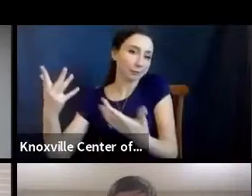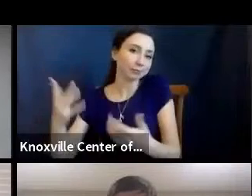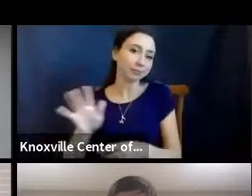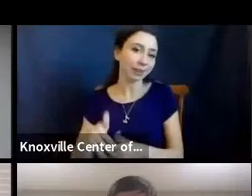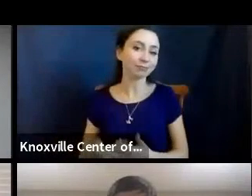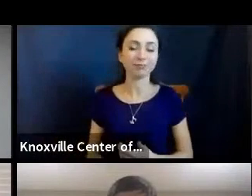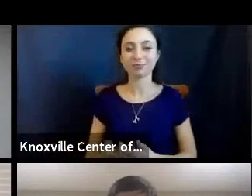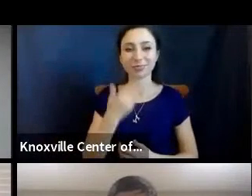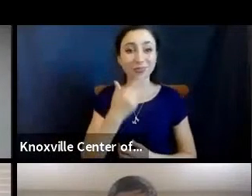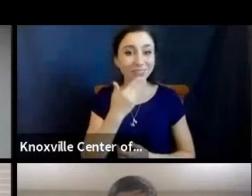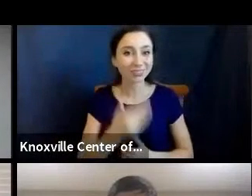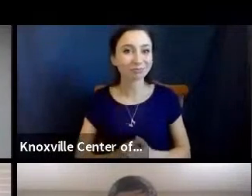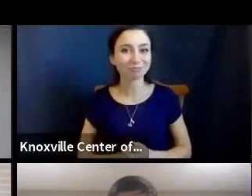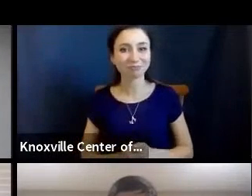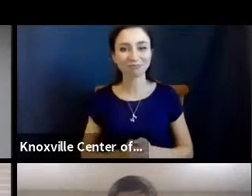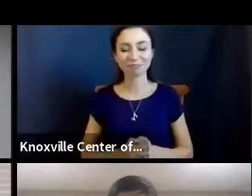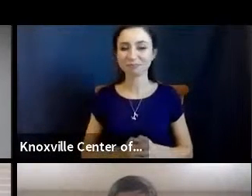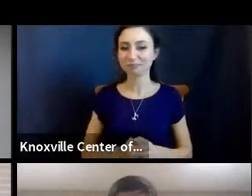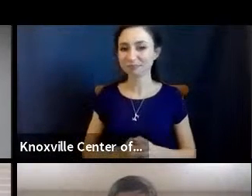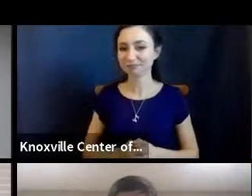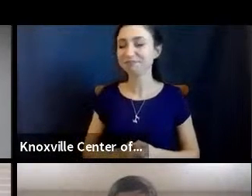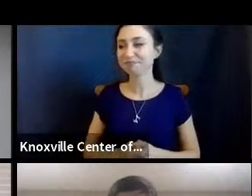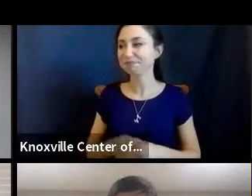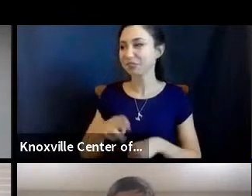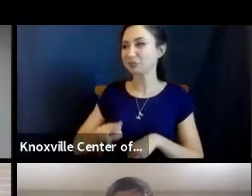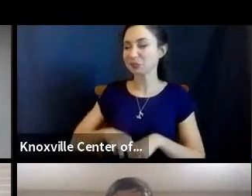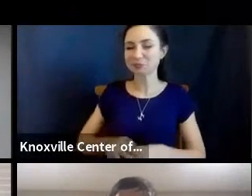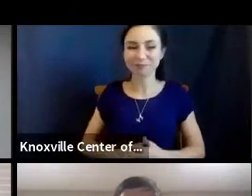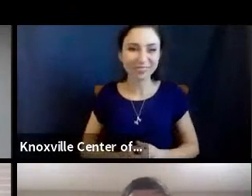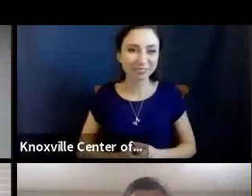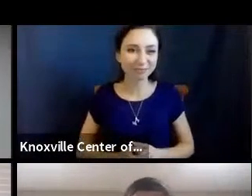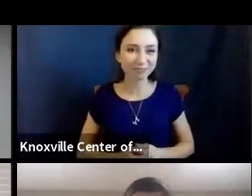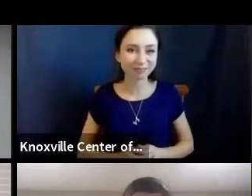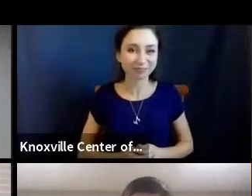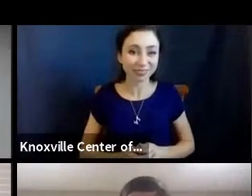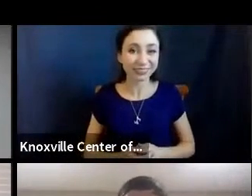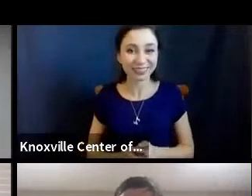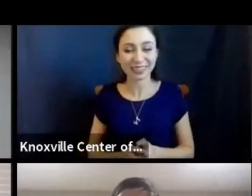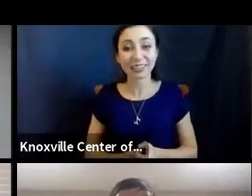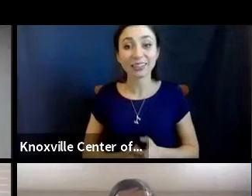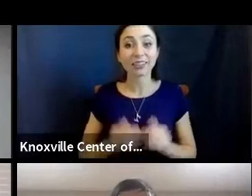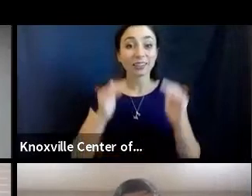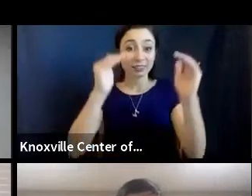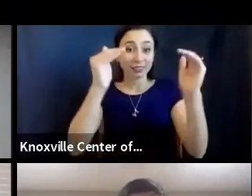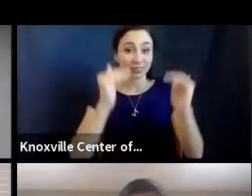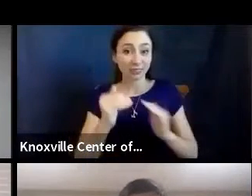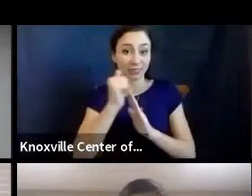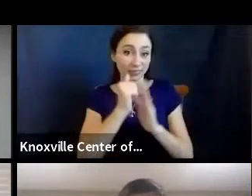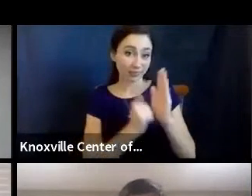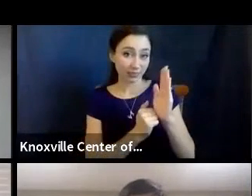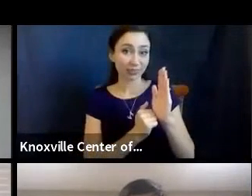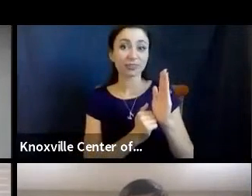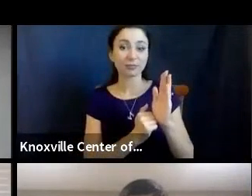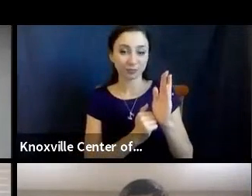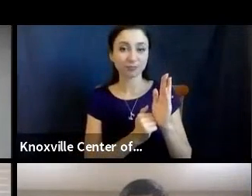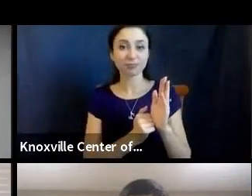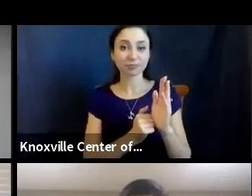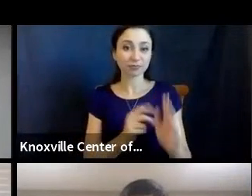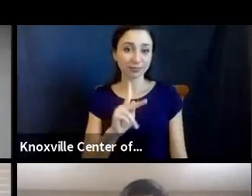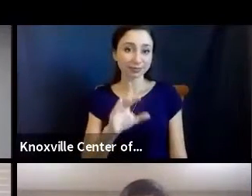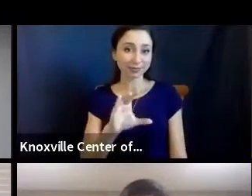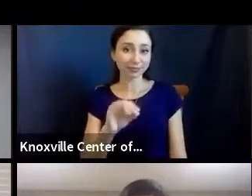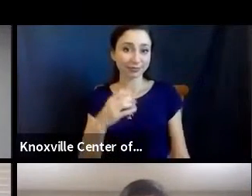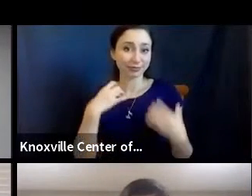thanks. All right, so next on our agenda is the Knox County Health